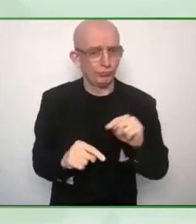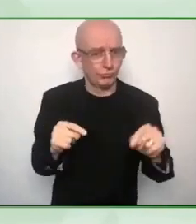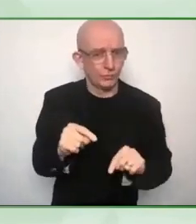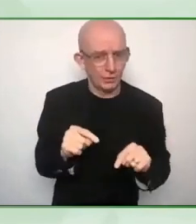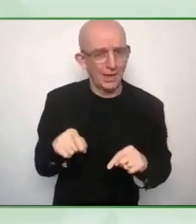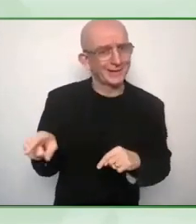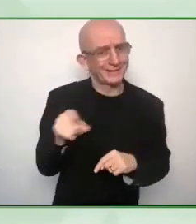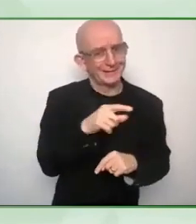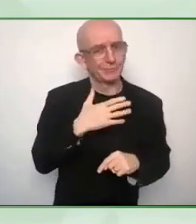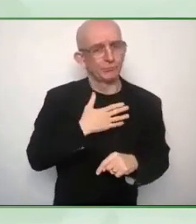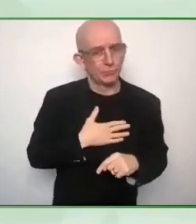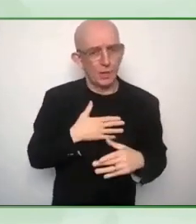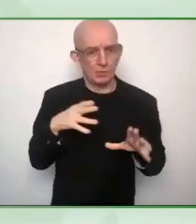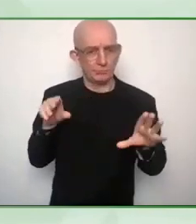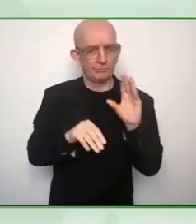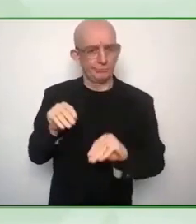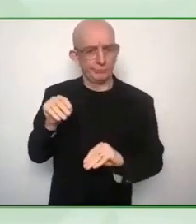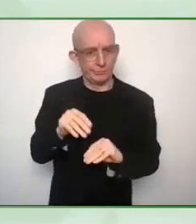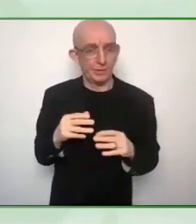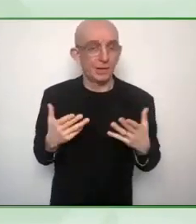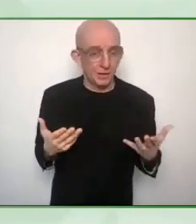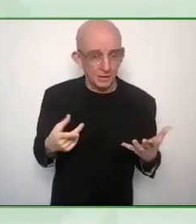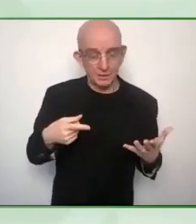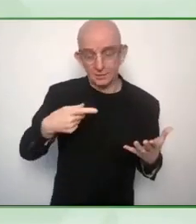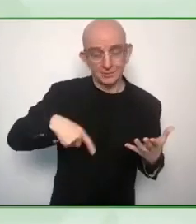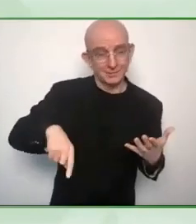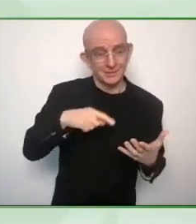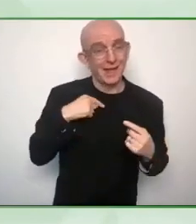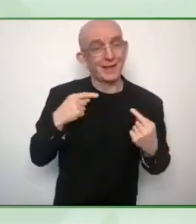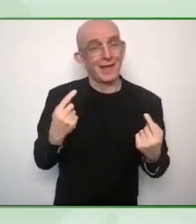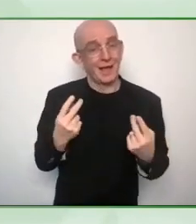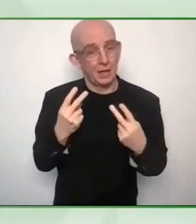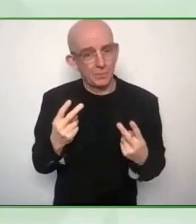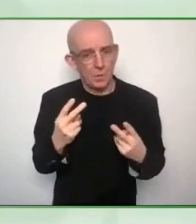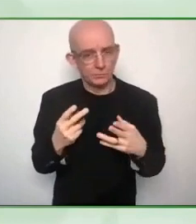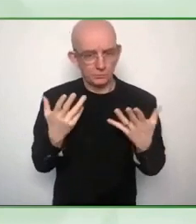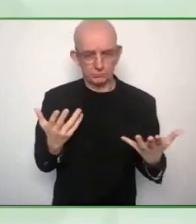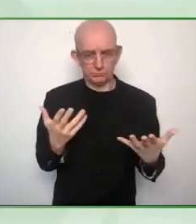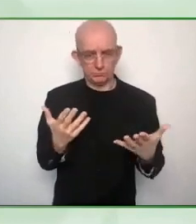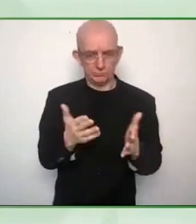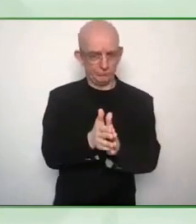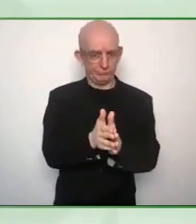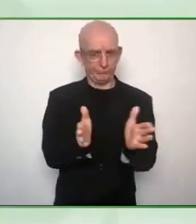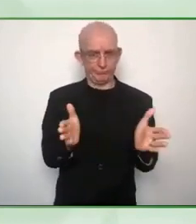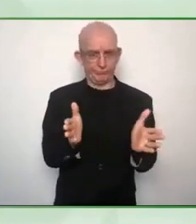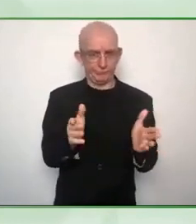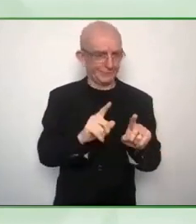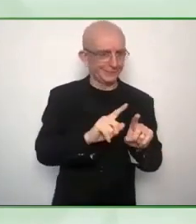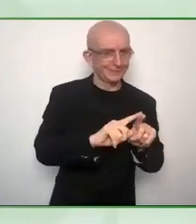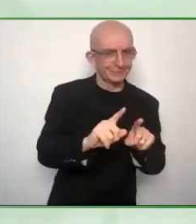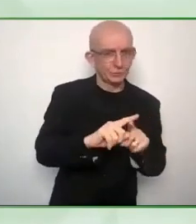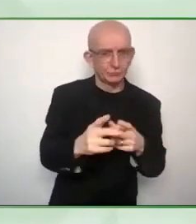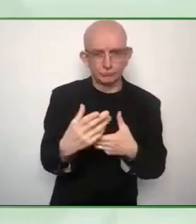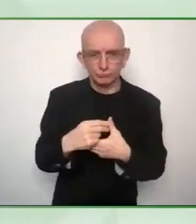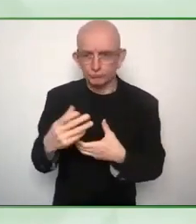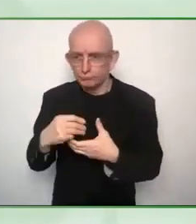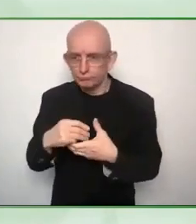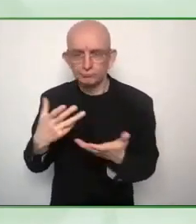general, service providers, and donors. And when we get